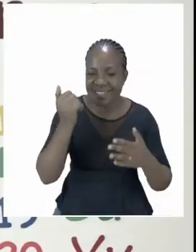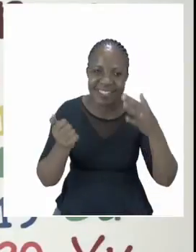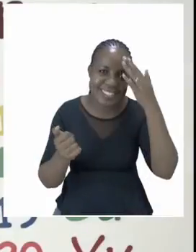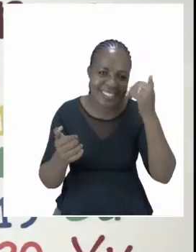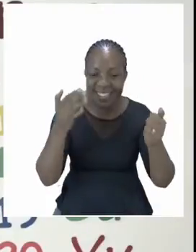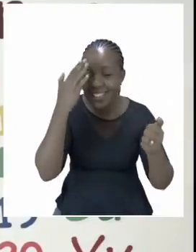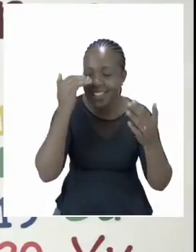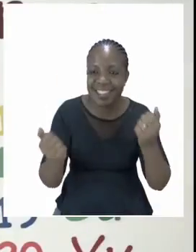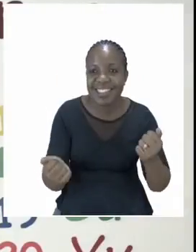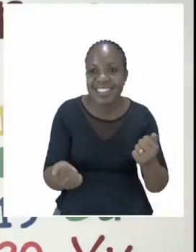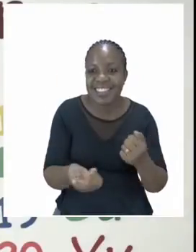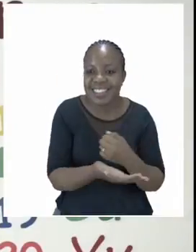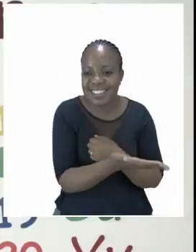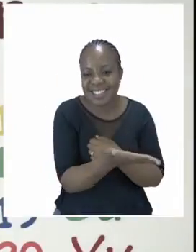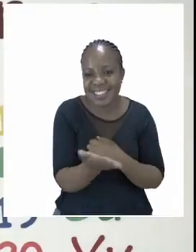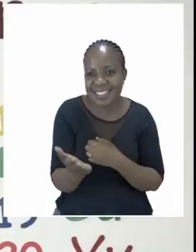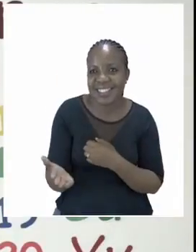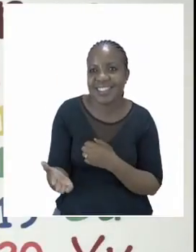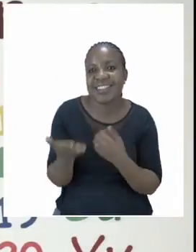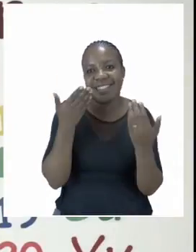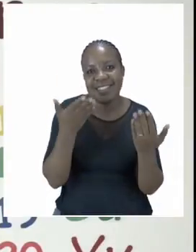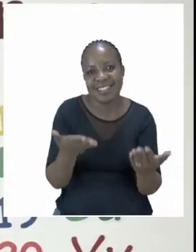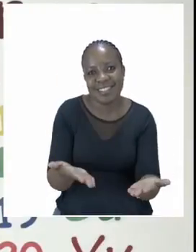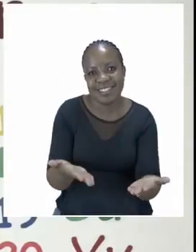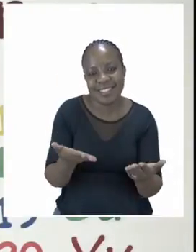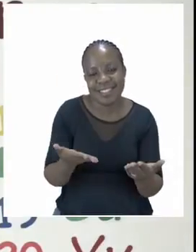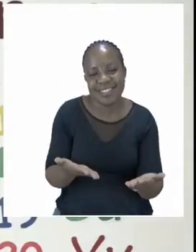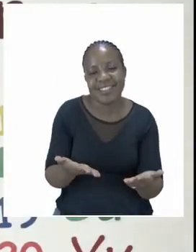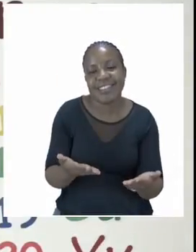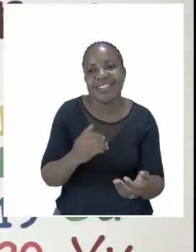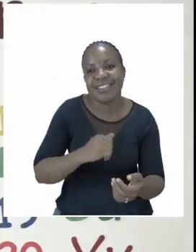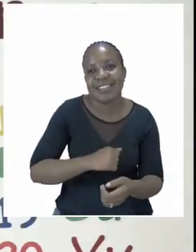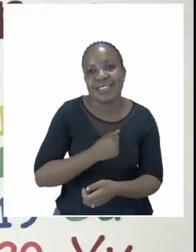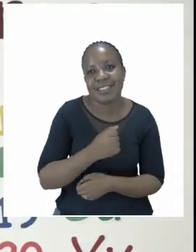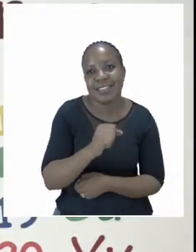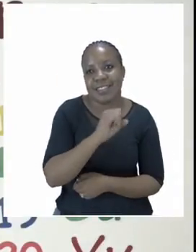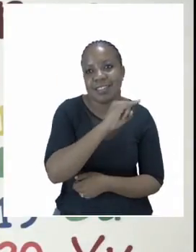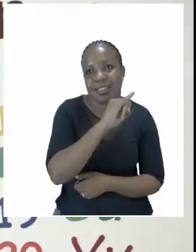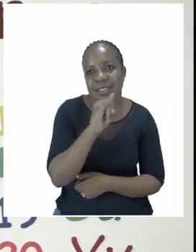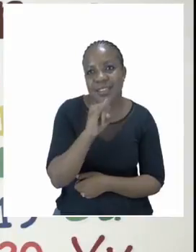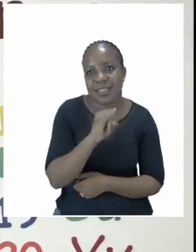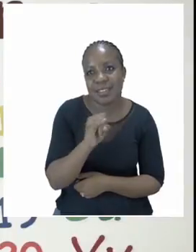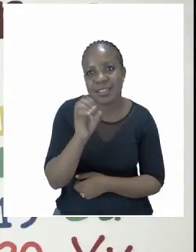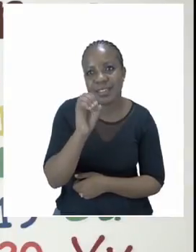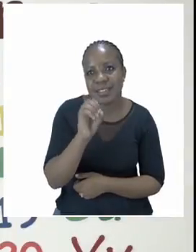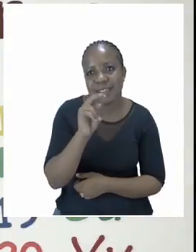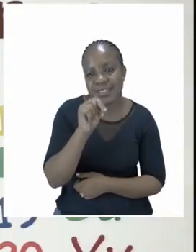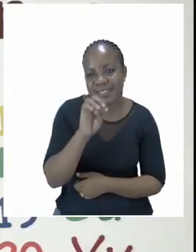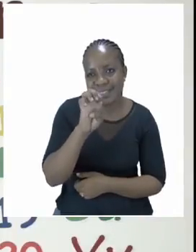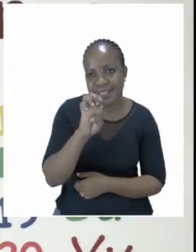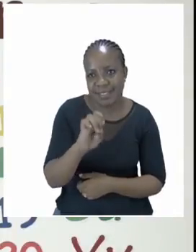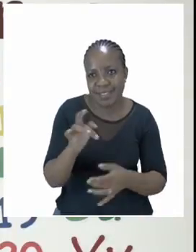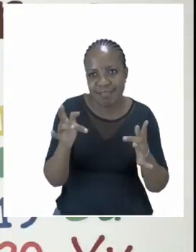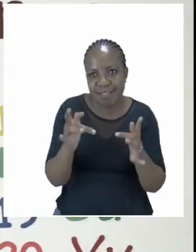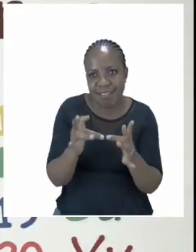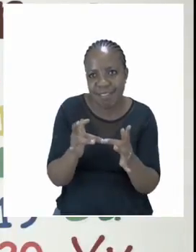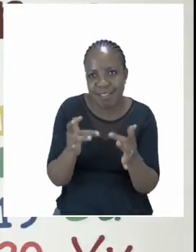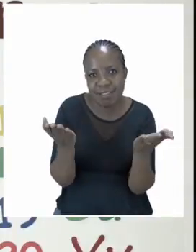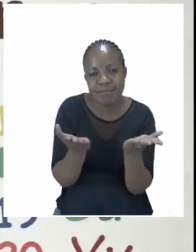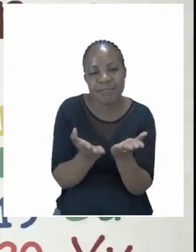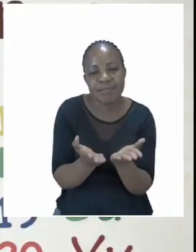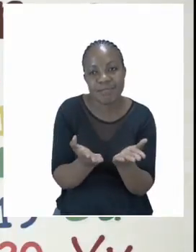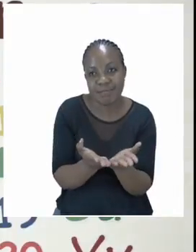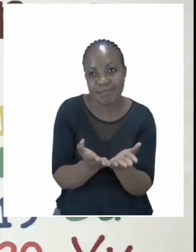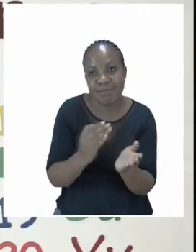Hello, everyone, and welcome to My Zone Online School. My name is Teacher Mutsa,